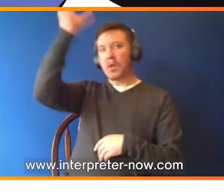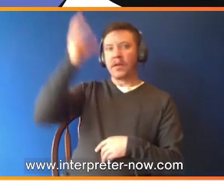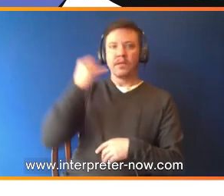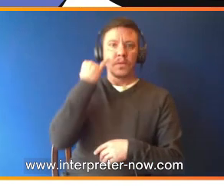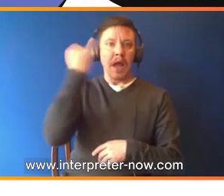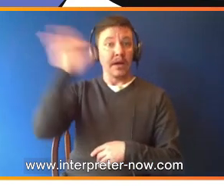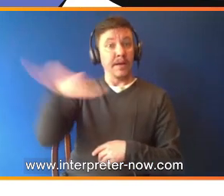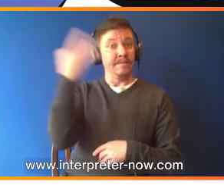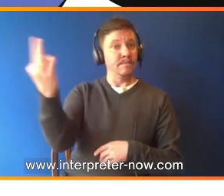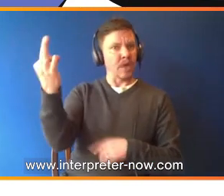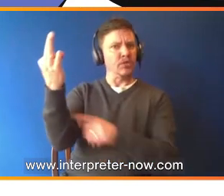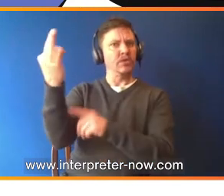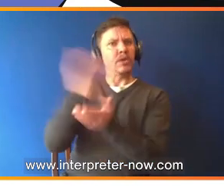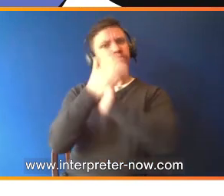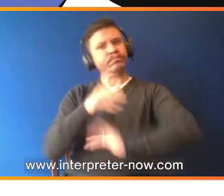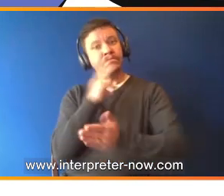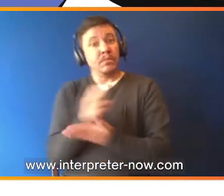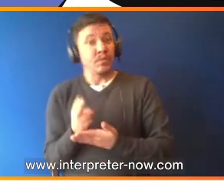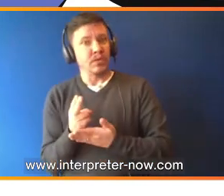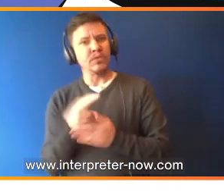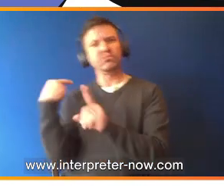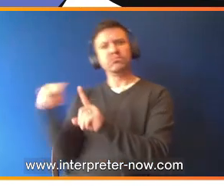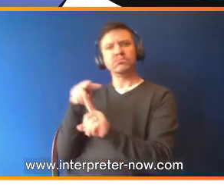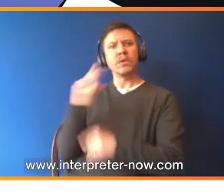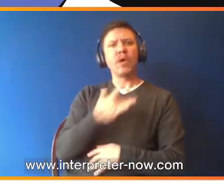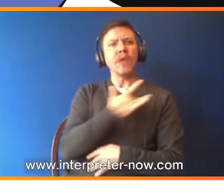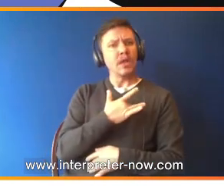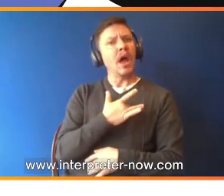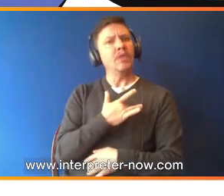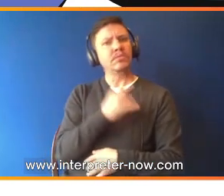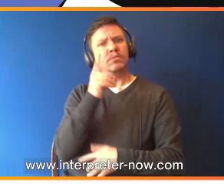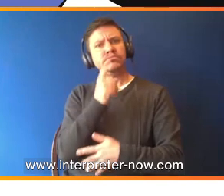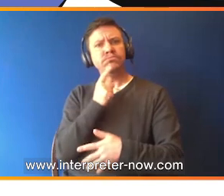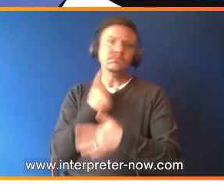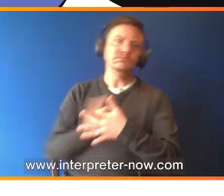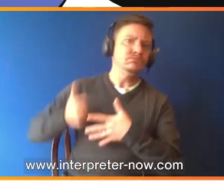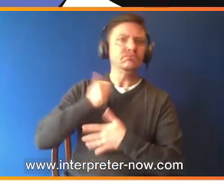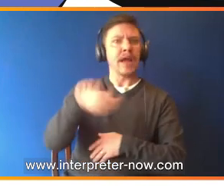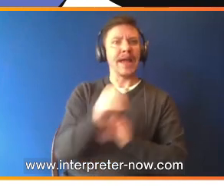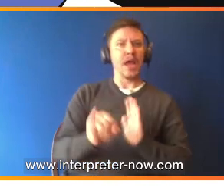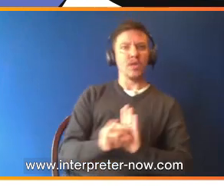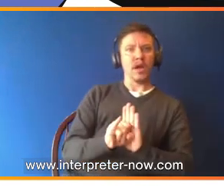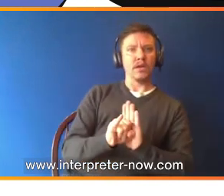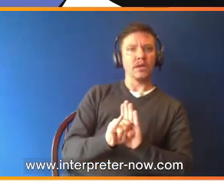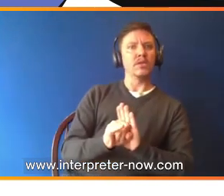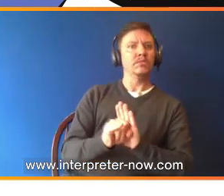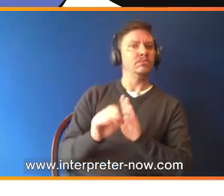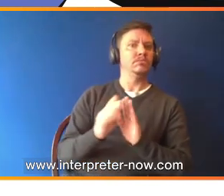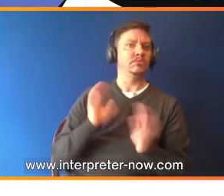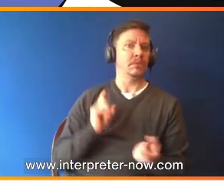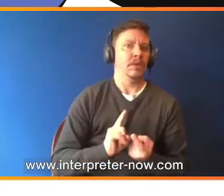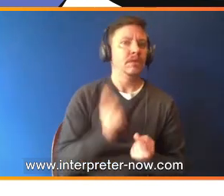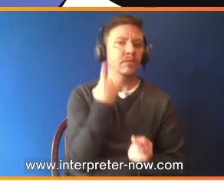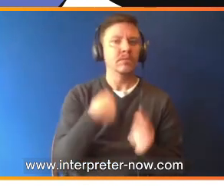of the French universalism kind of dictates that anyone who is a French citizen